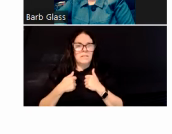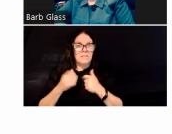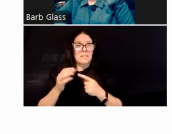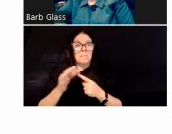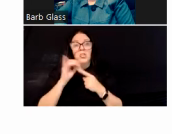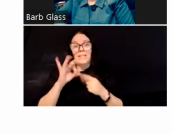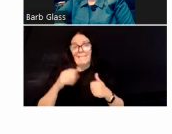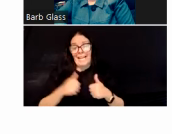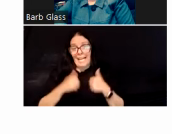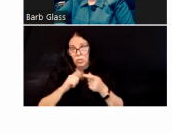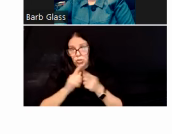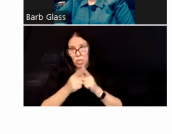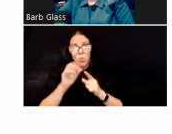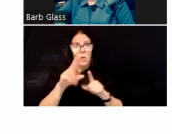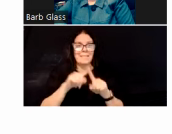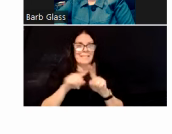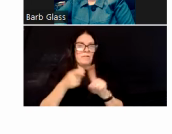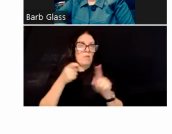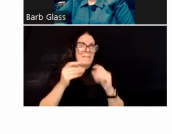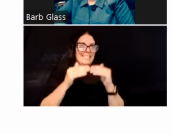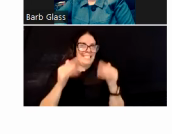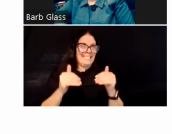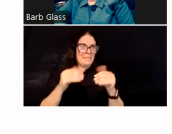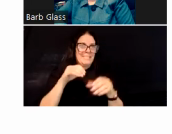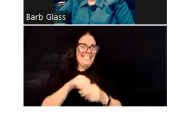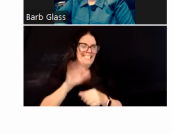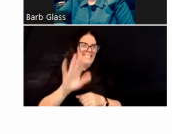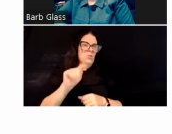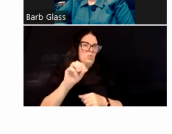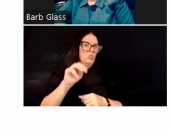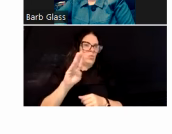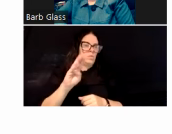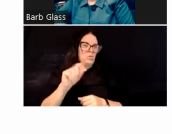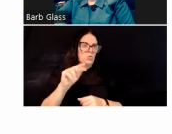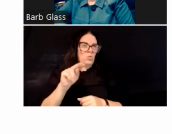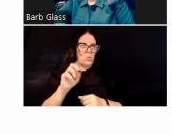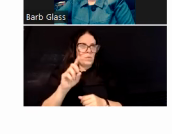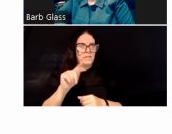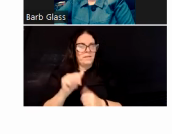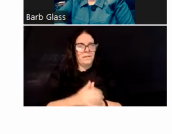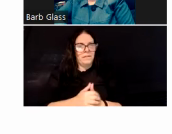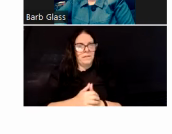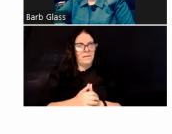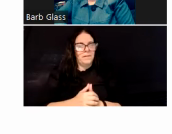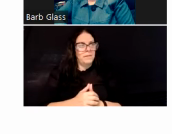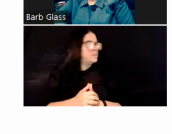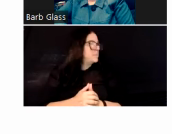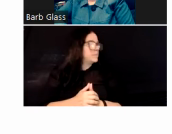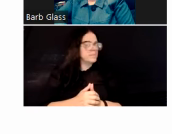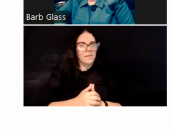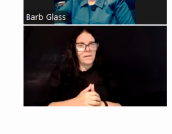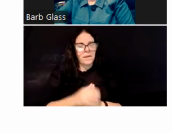changes or it differs from what's in the system and the tombstone data. I have had